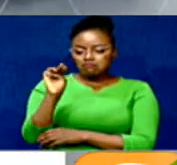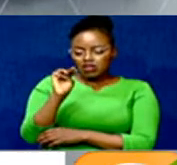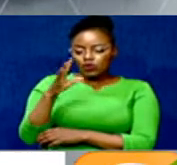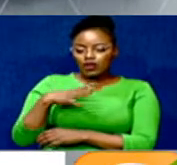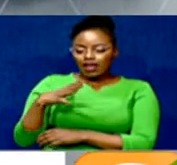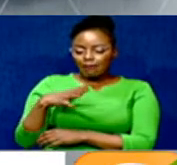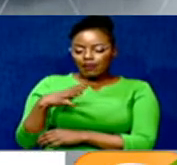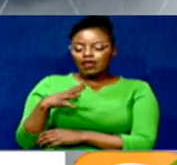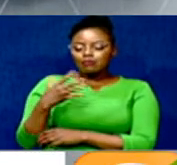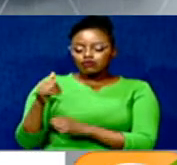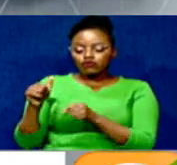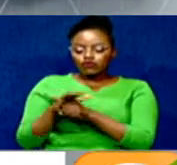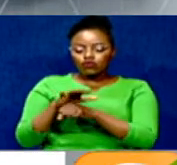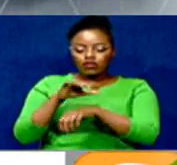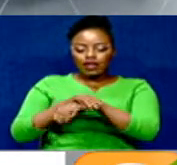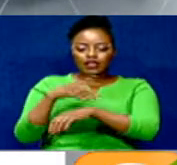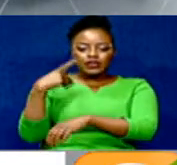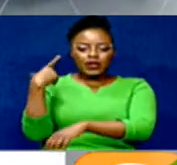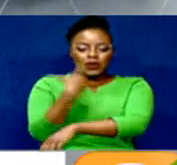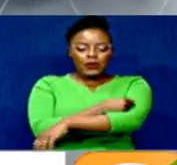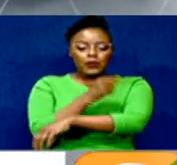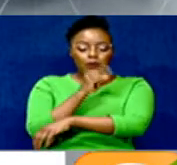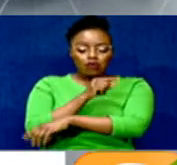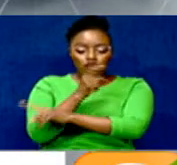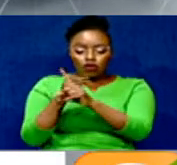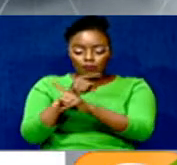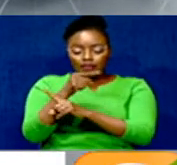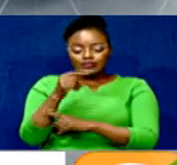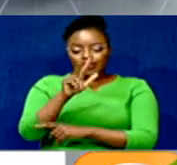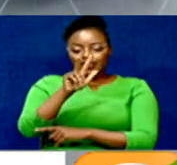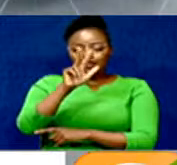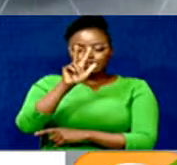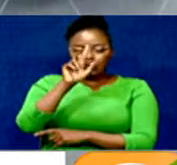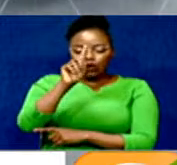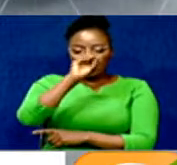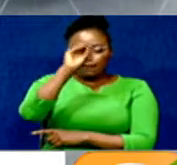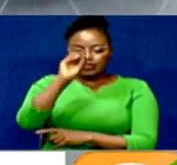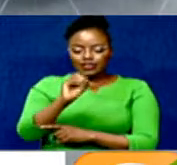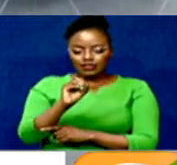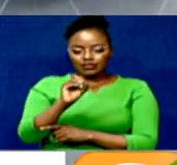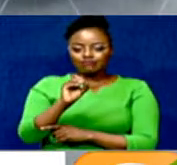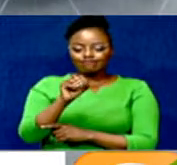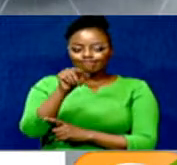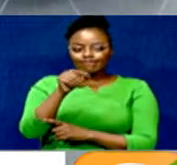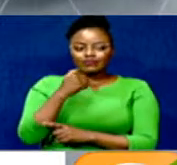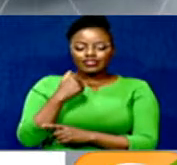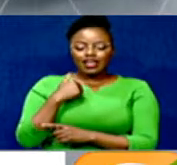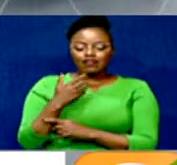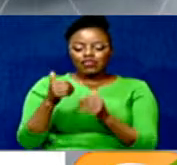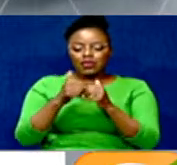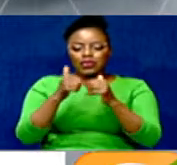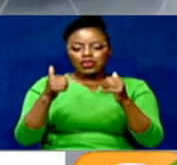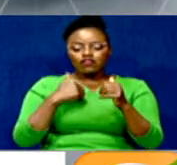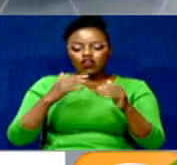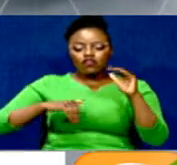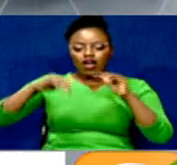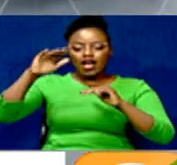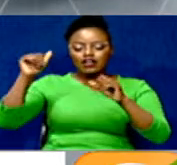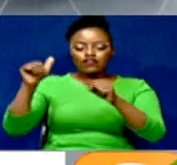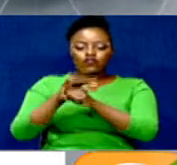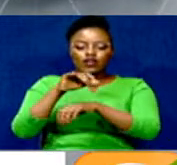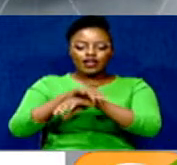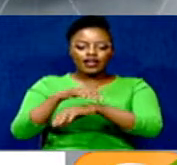8,578,000 people are fully vaccinated. Of these, 31.5% is the proportion of adults